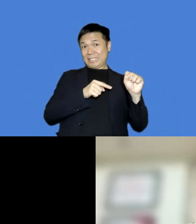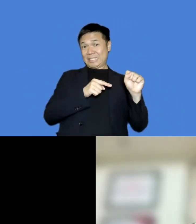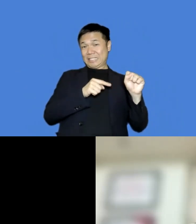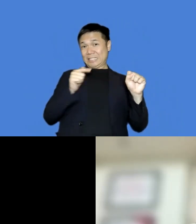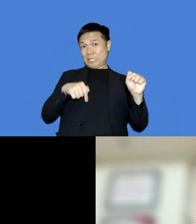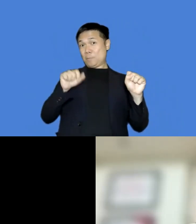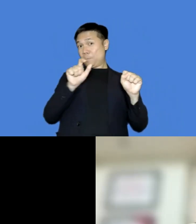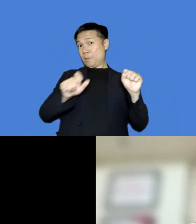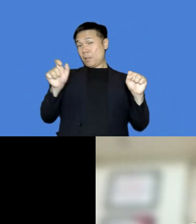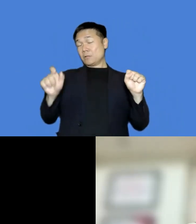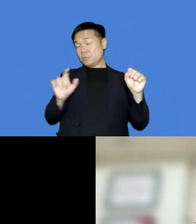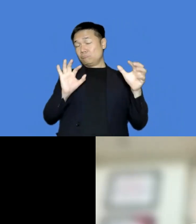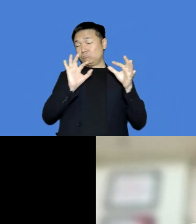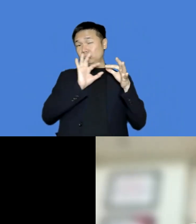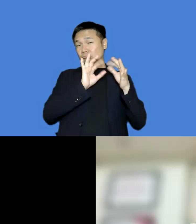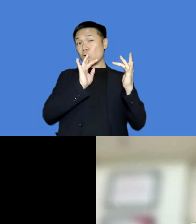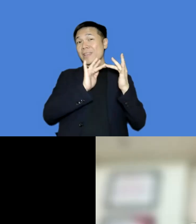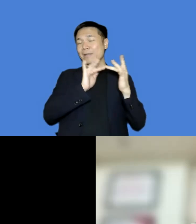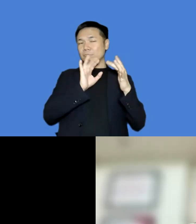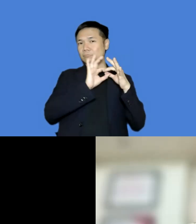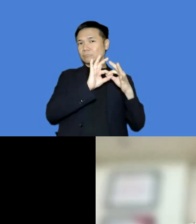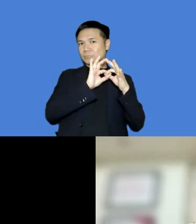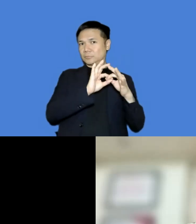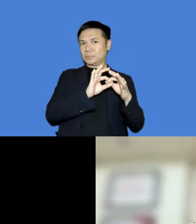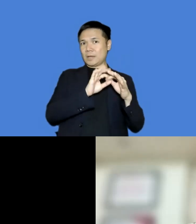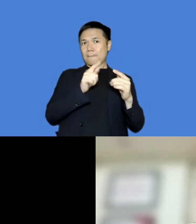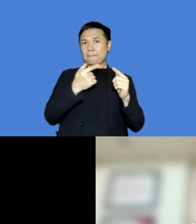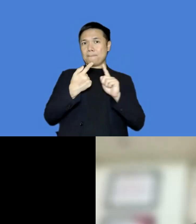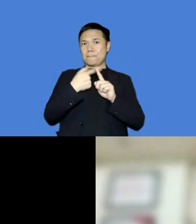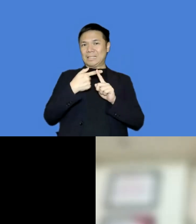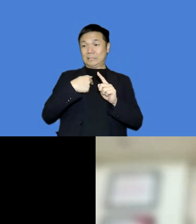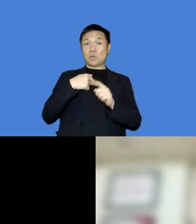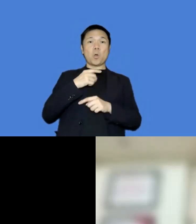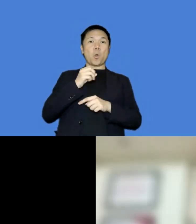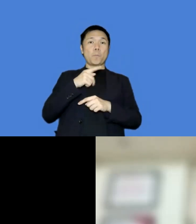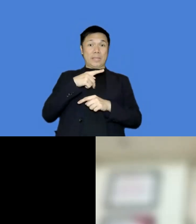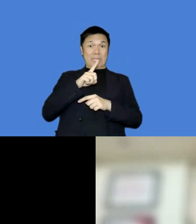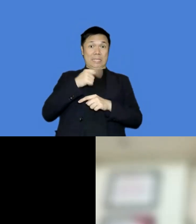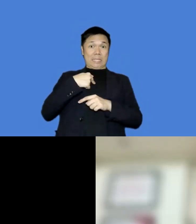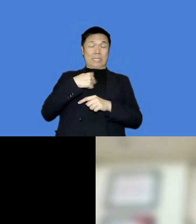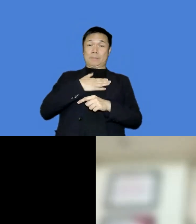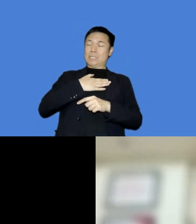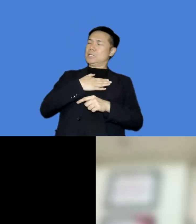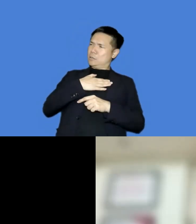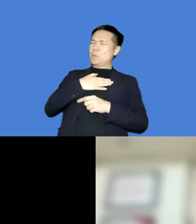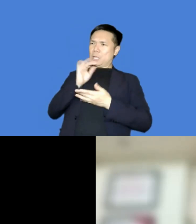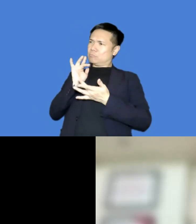of OPDs like us, and we'll be happy to share any information or thought that we